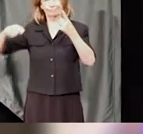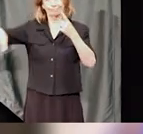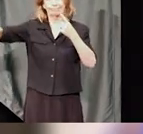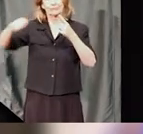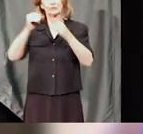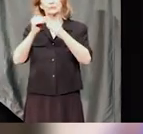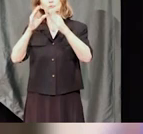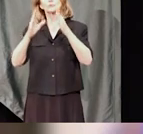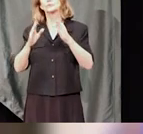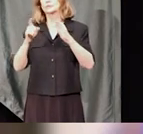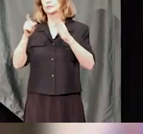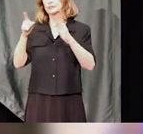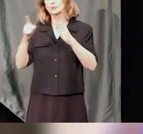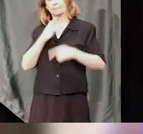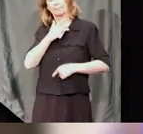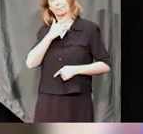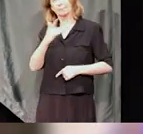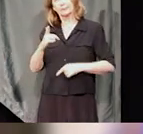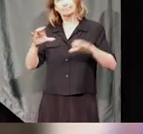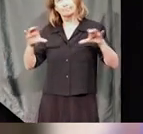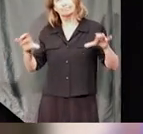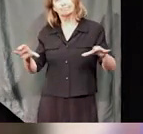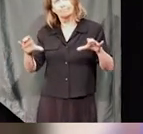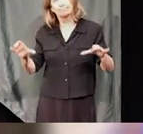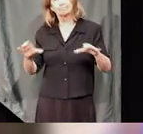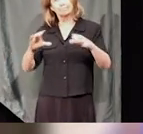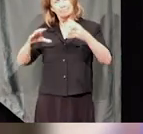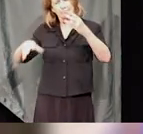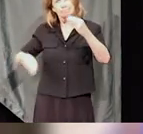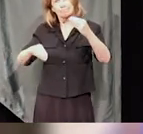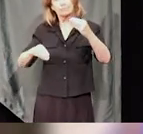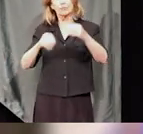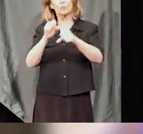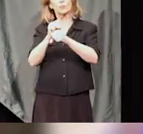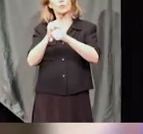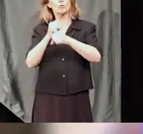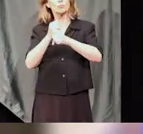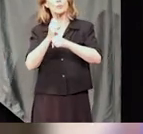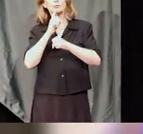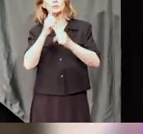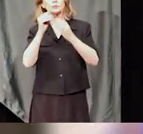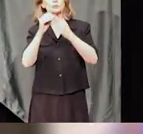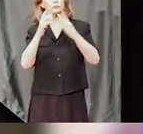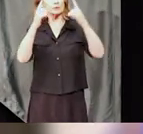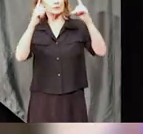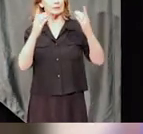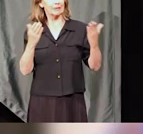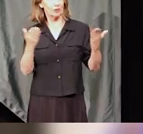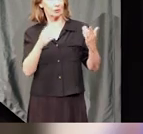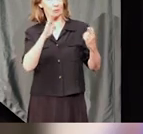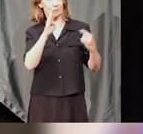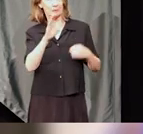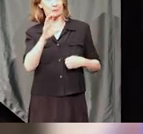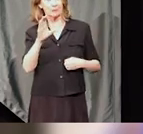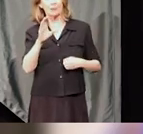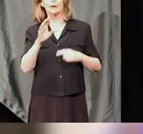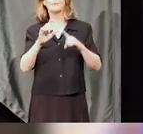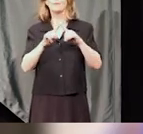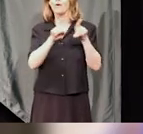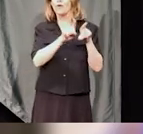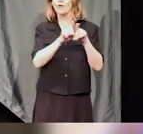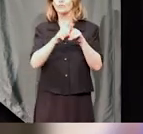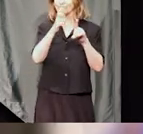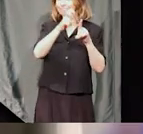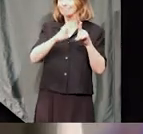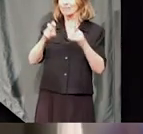to go above and beyond in ensuring our students are not only successful here at Bristol, but in their transferring schools or directly